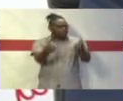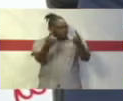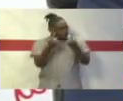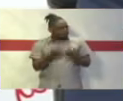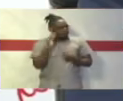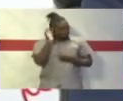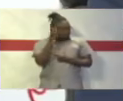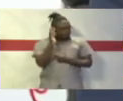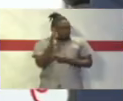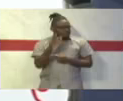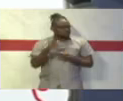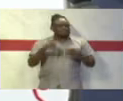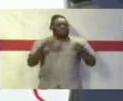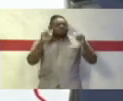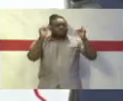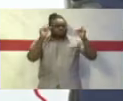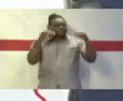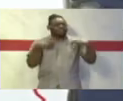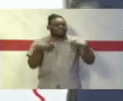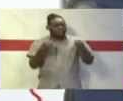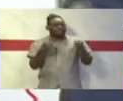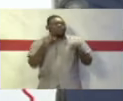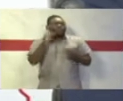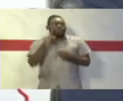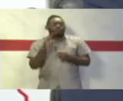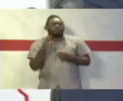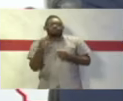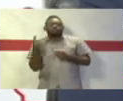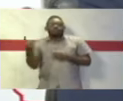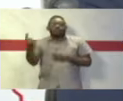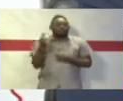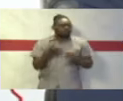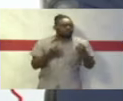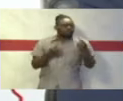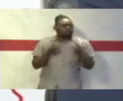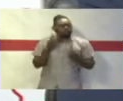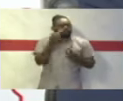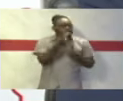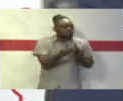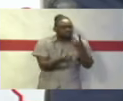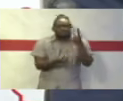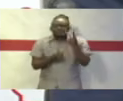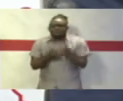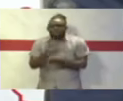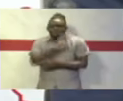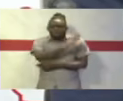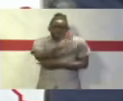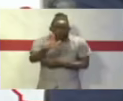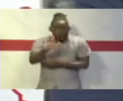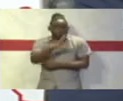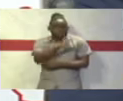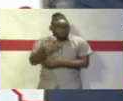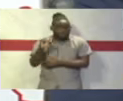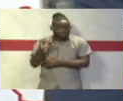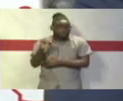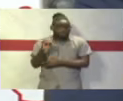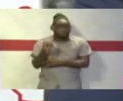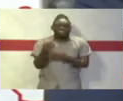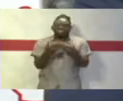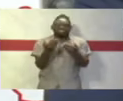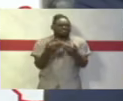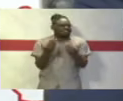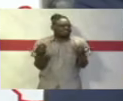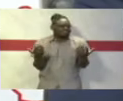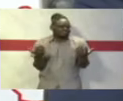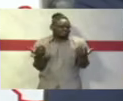to your association group, etc. We'll save you the trouble. We will come